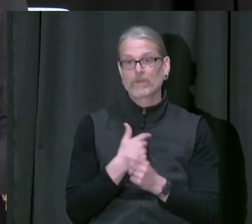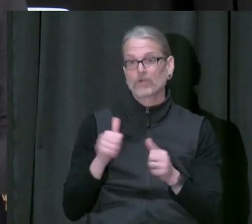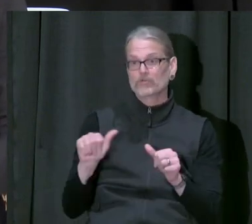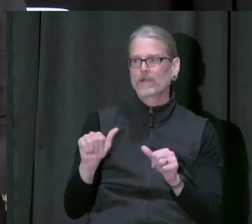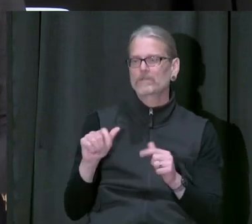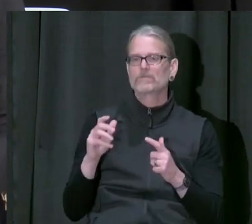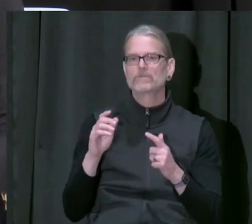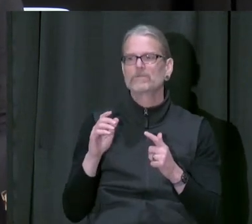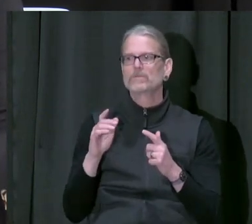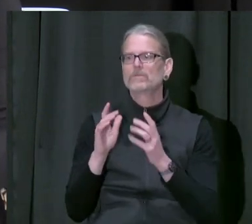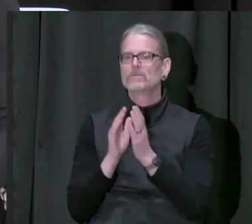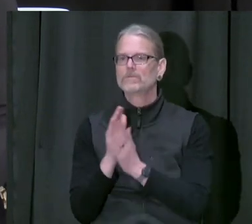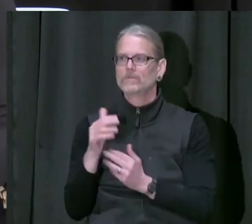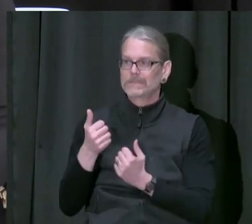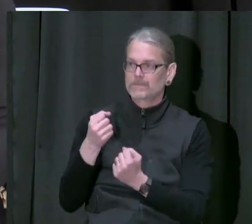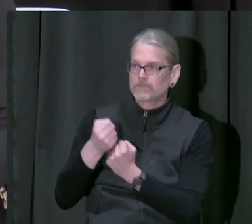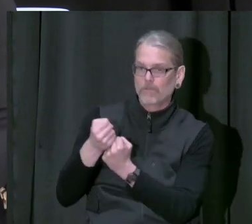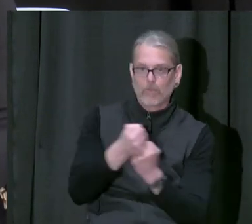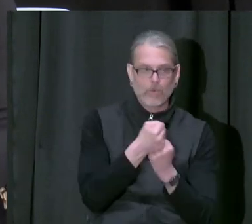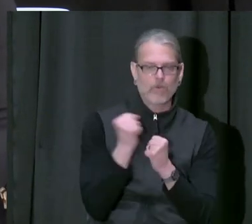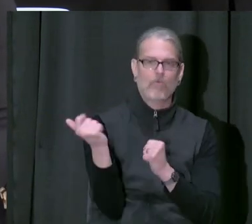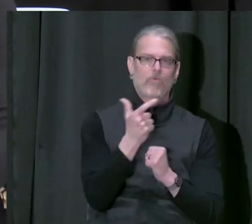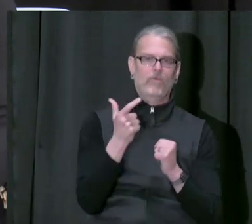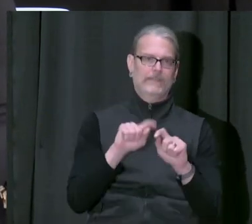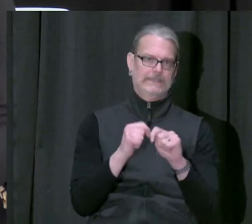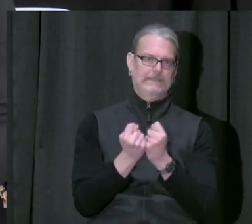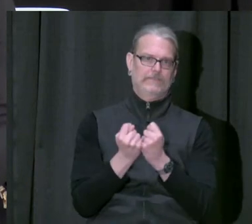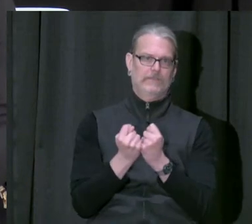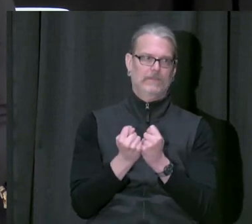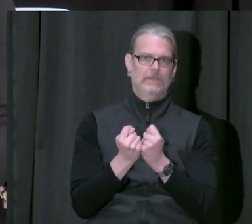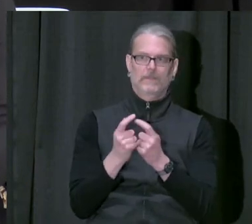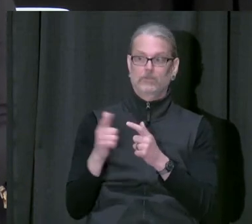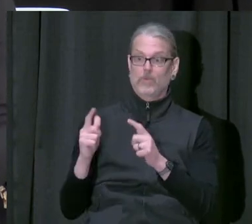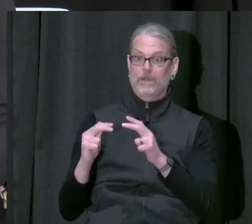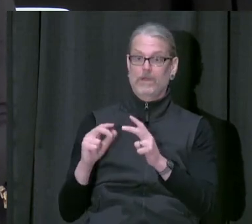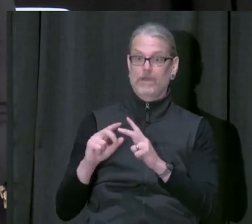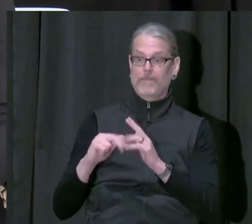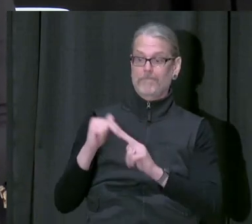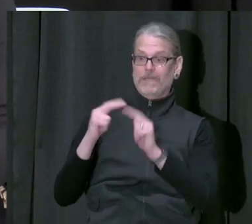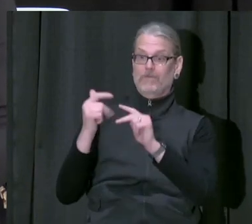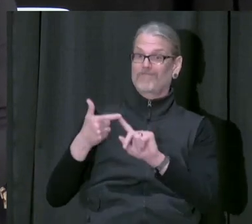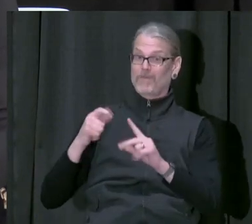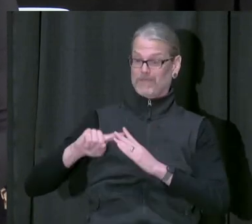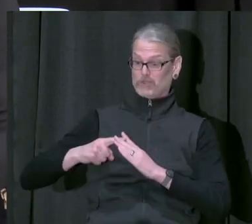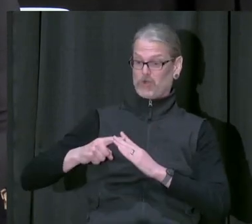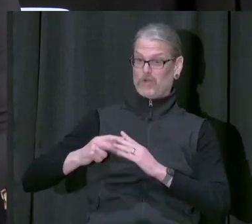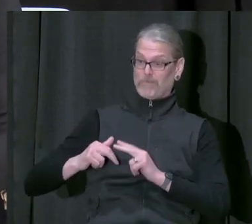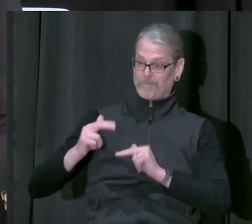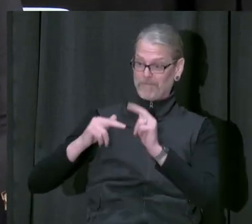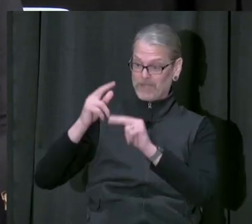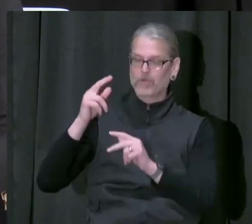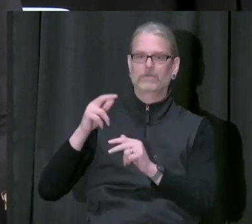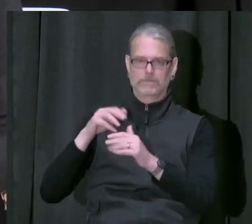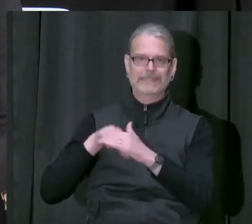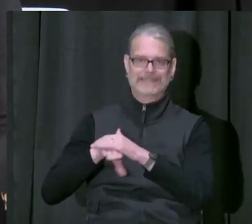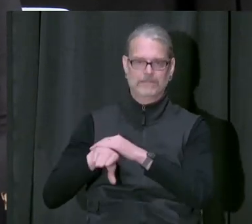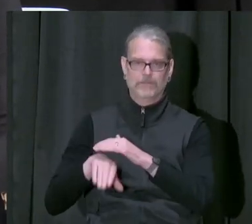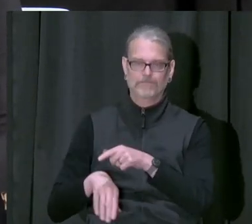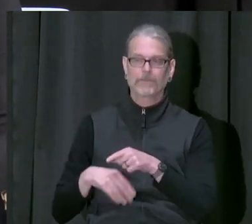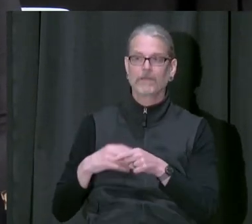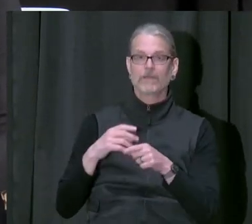look around corners and help support all of the teams to build everything accessibly that we put out for Kindle. And then, of course, our team